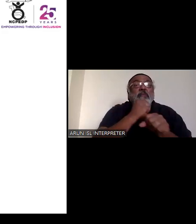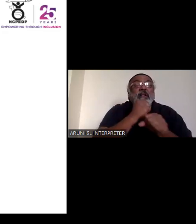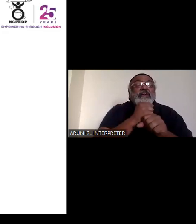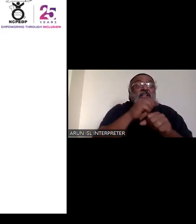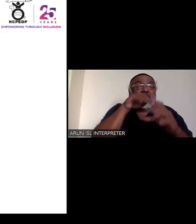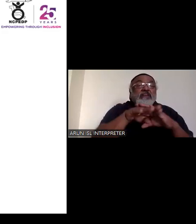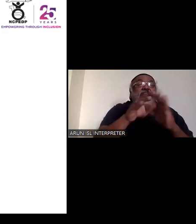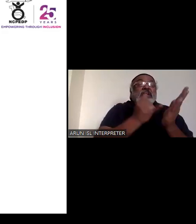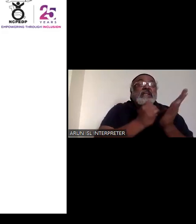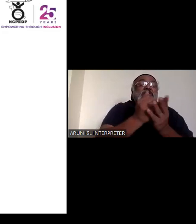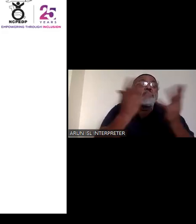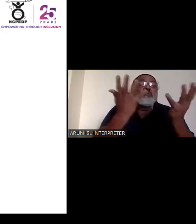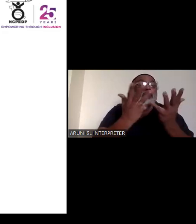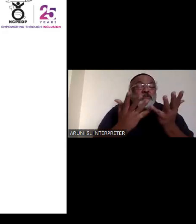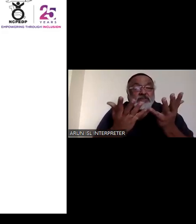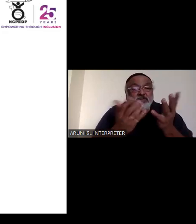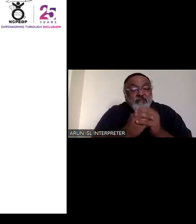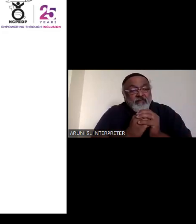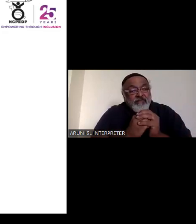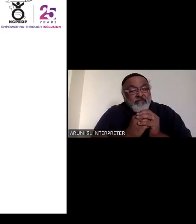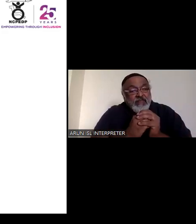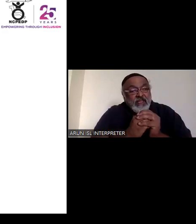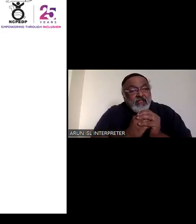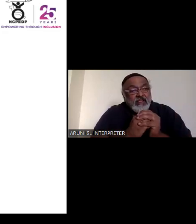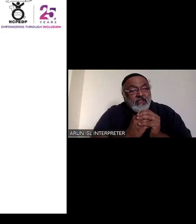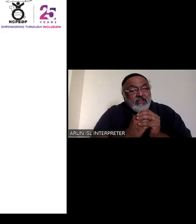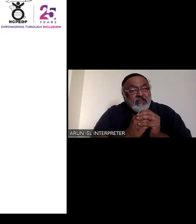sectors? And mm-hmm. what is the